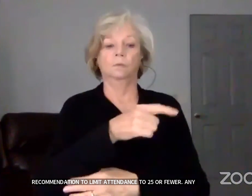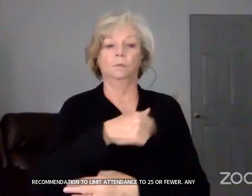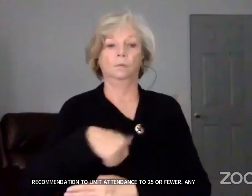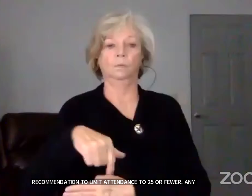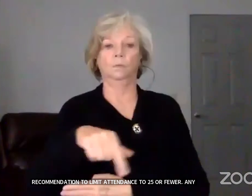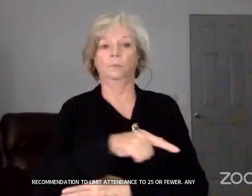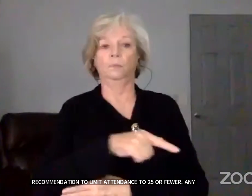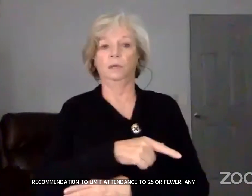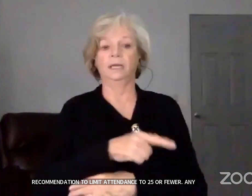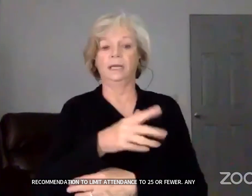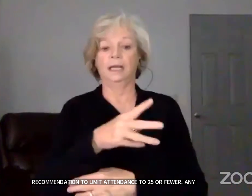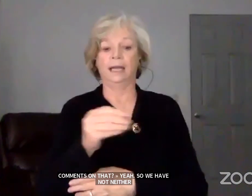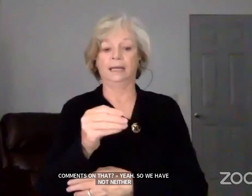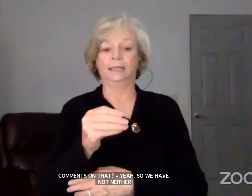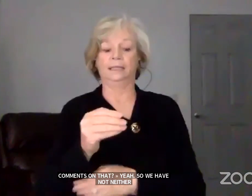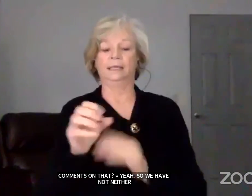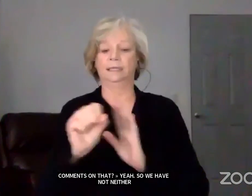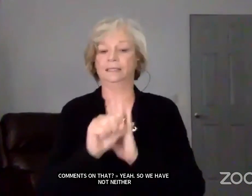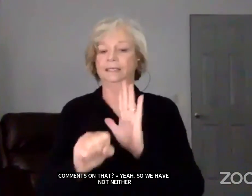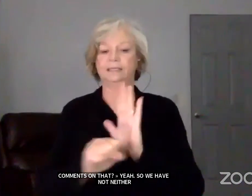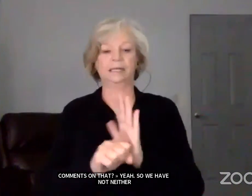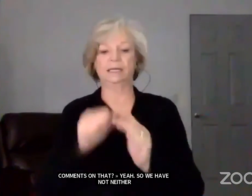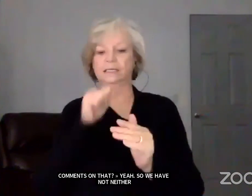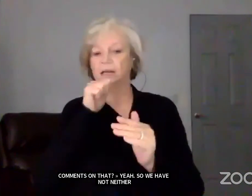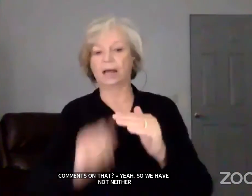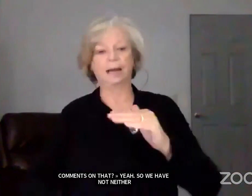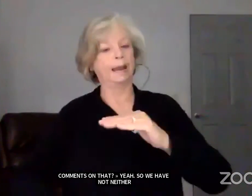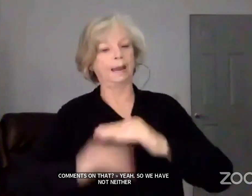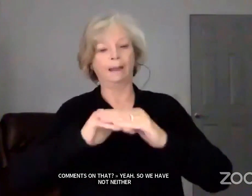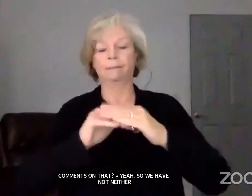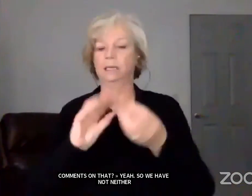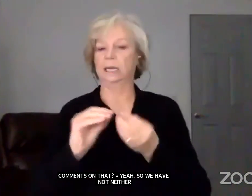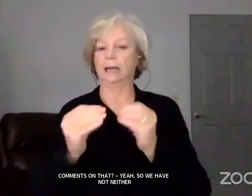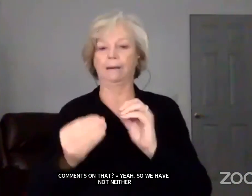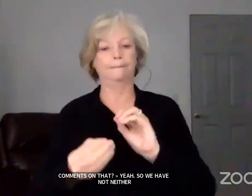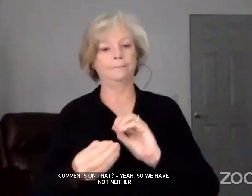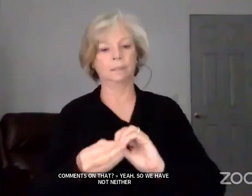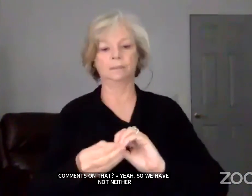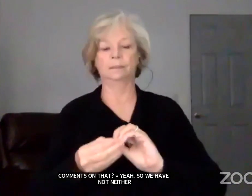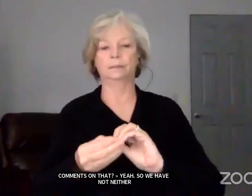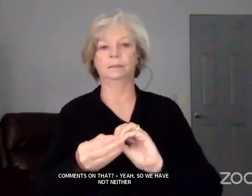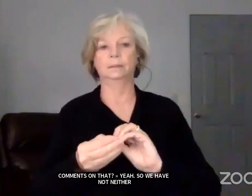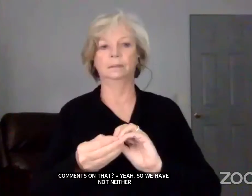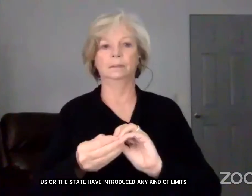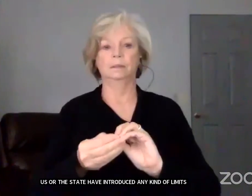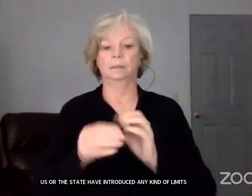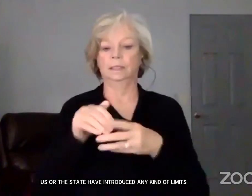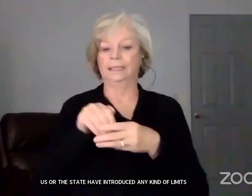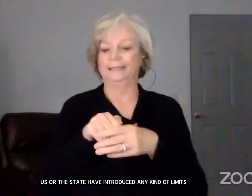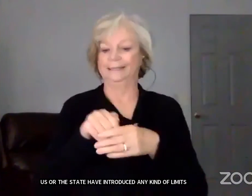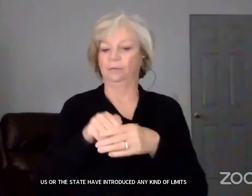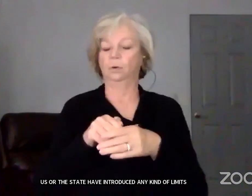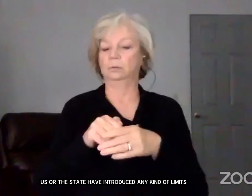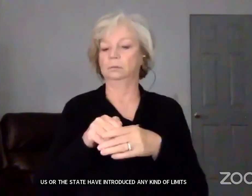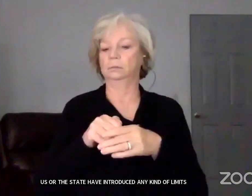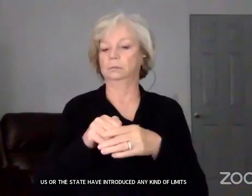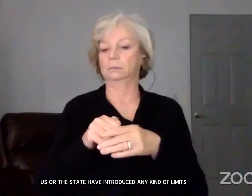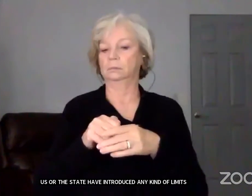state have introduced any kind of limits to the number of people in indoor spaces.